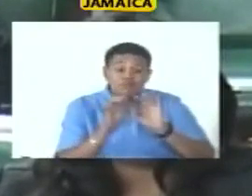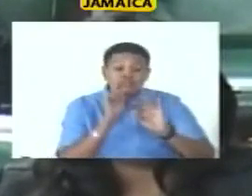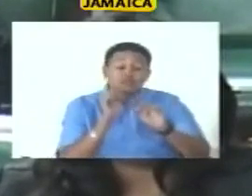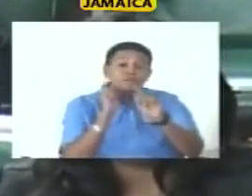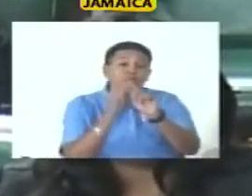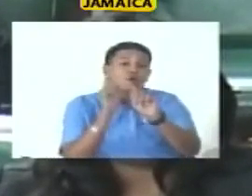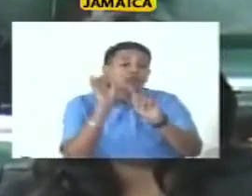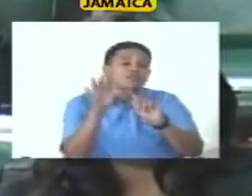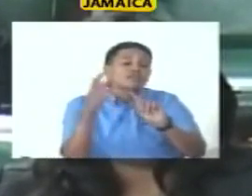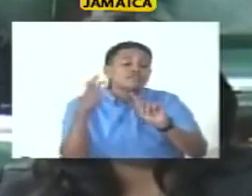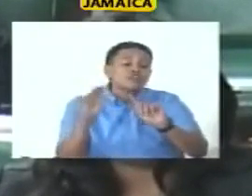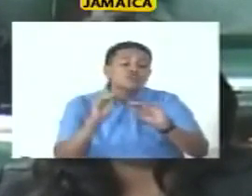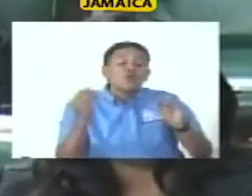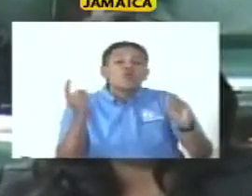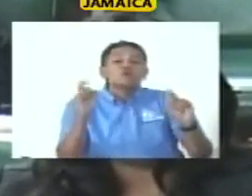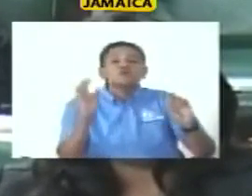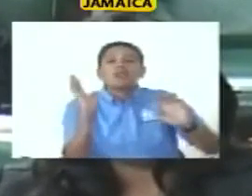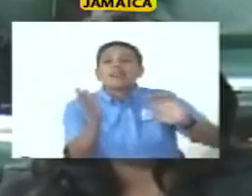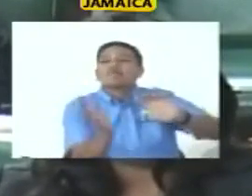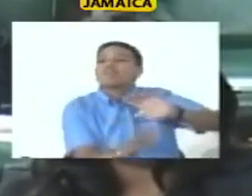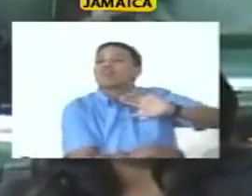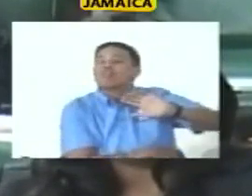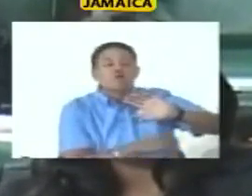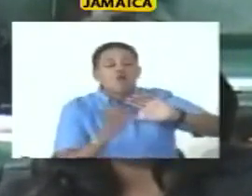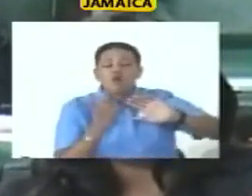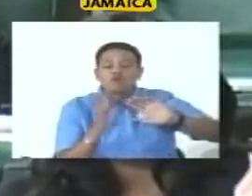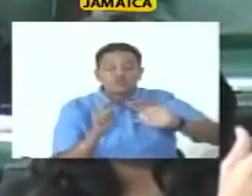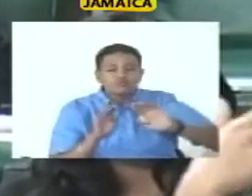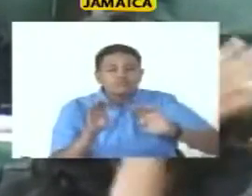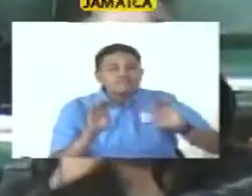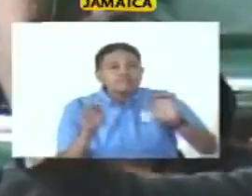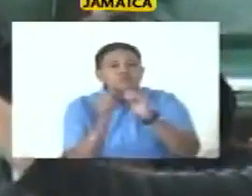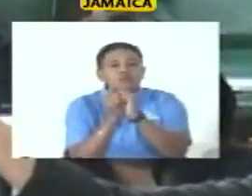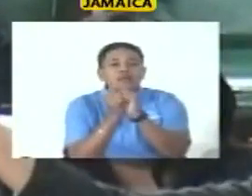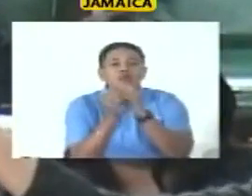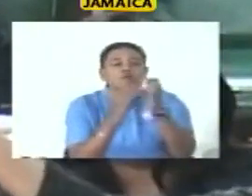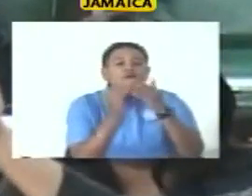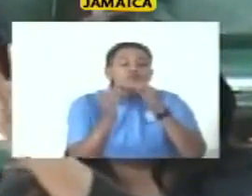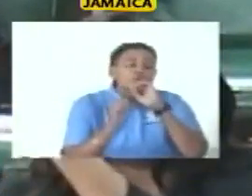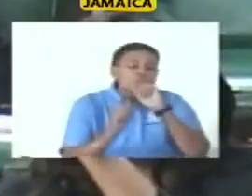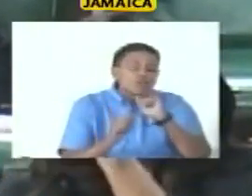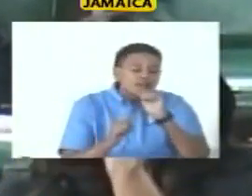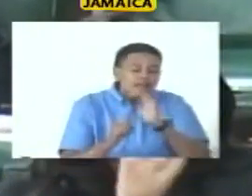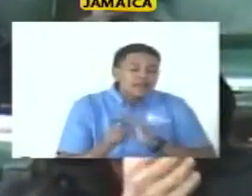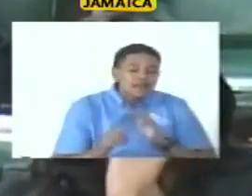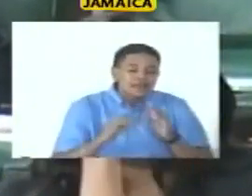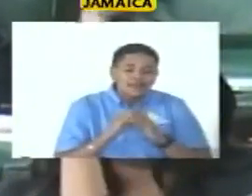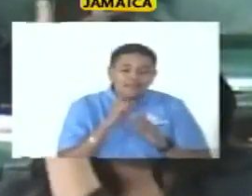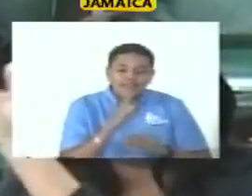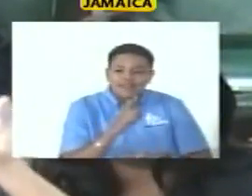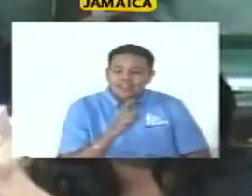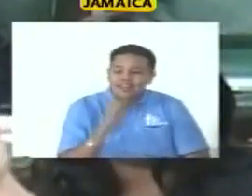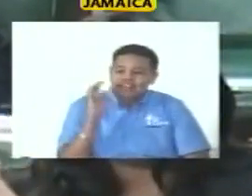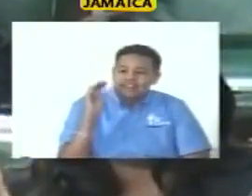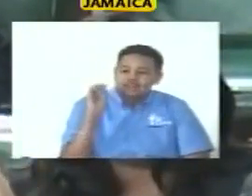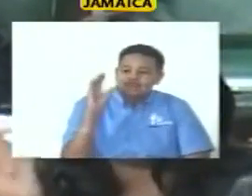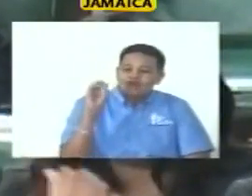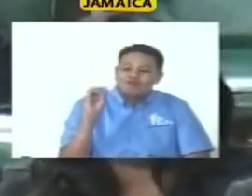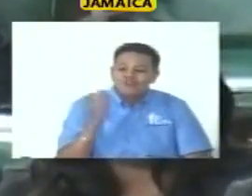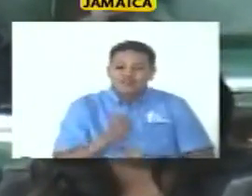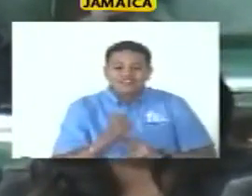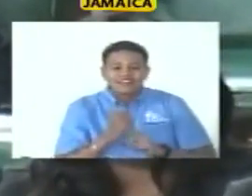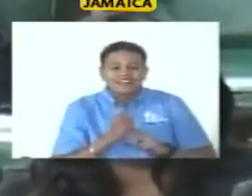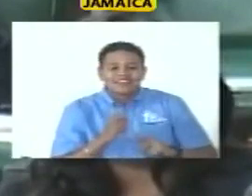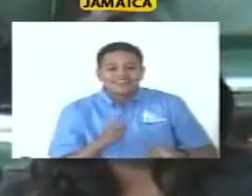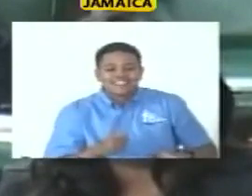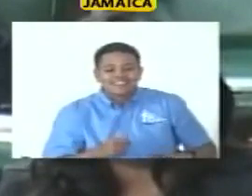made, that no one should be left behind, whether it is the old lady in, I can't remember if it was Moko that she was